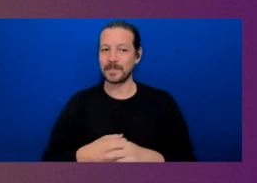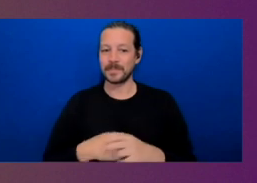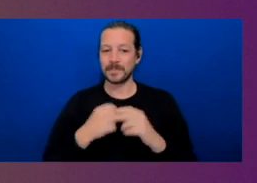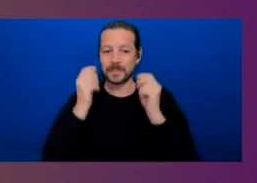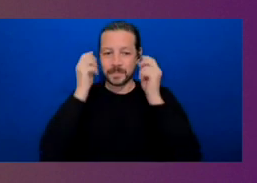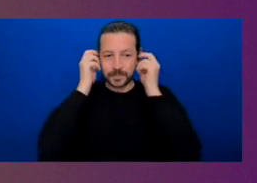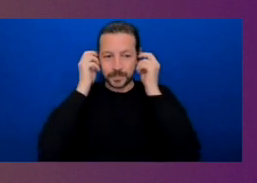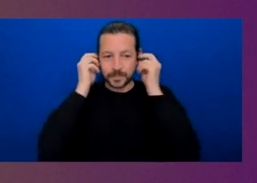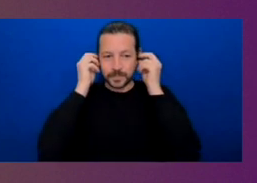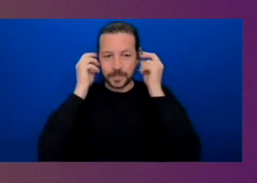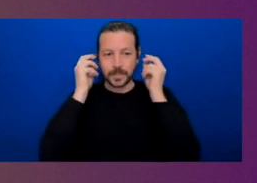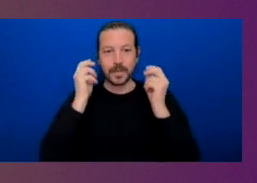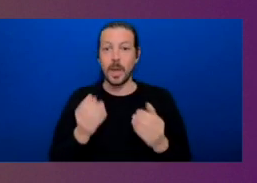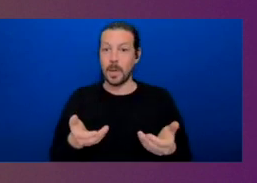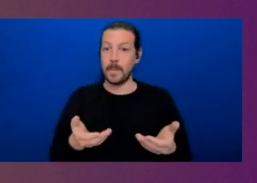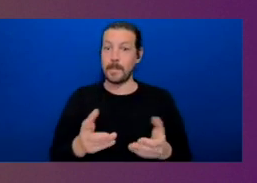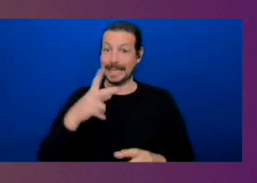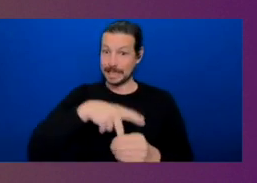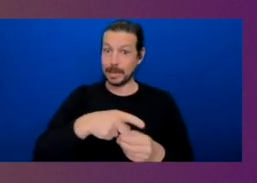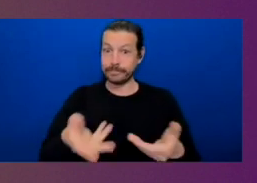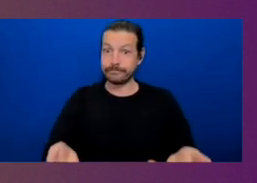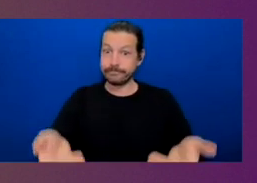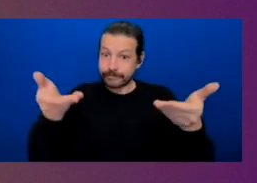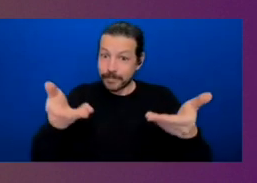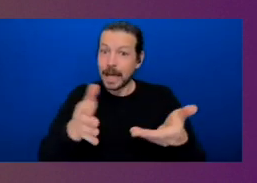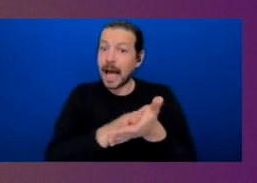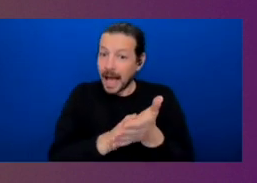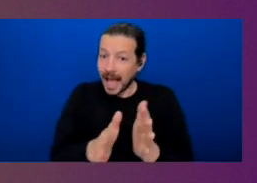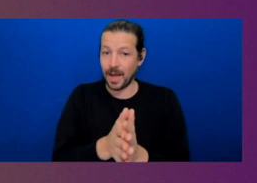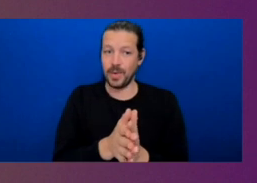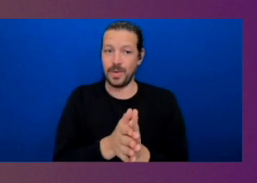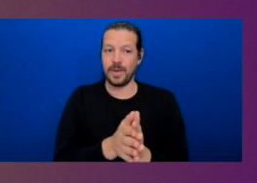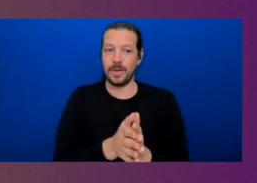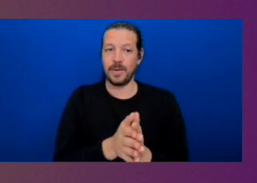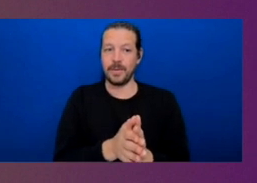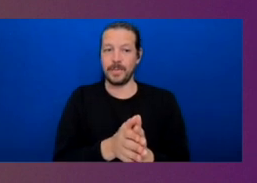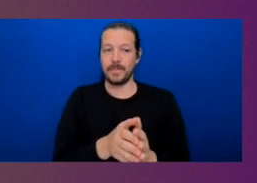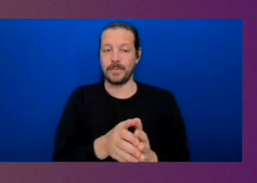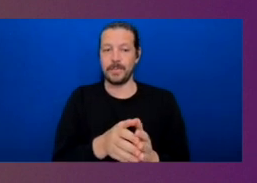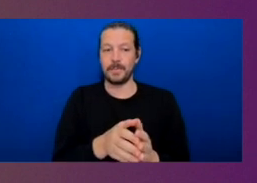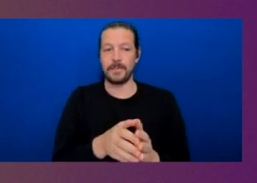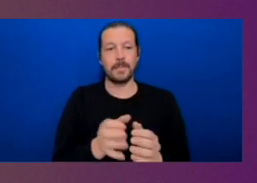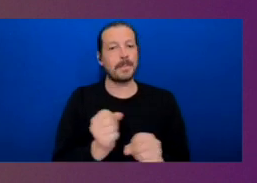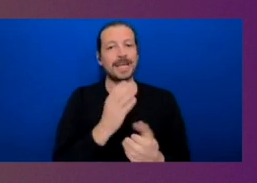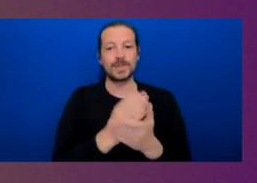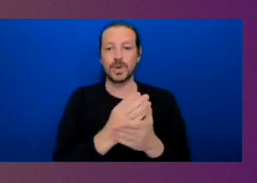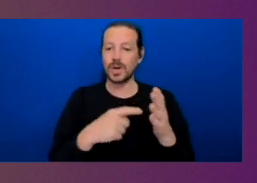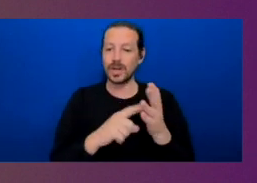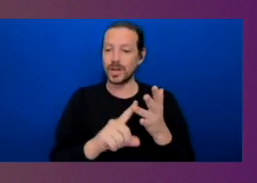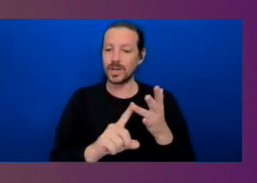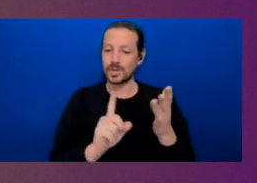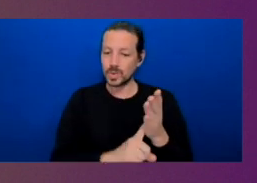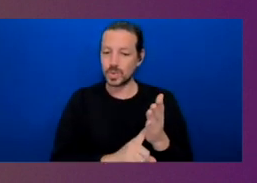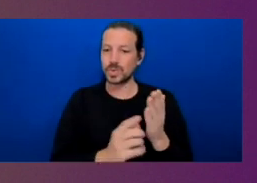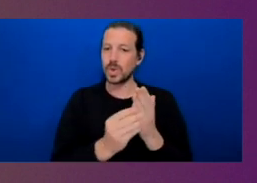elevate participation by people with disabilities is to make sure that the tools, resources,